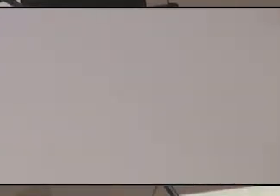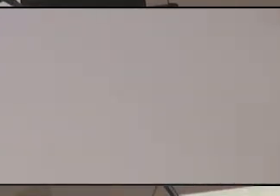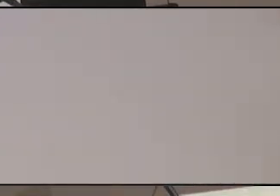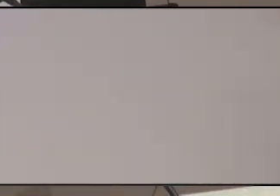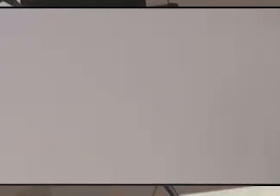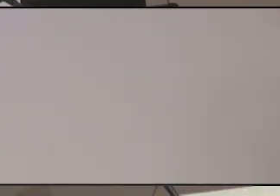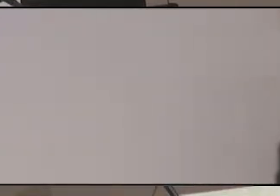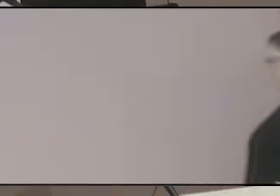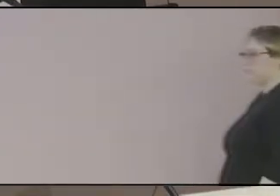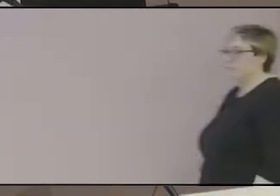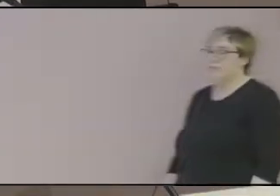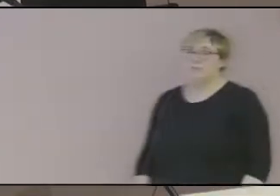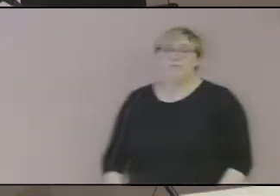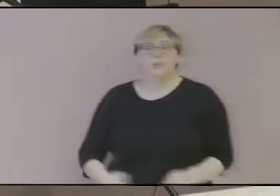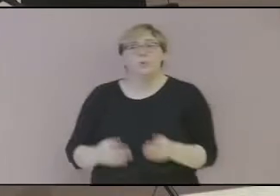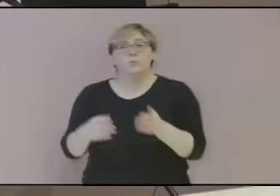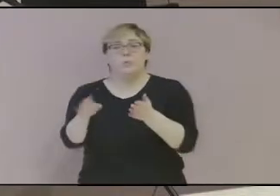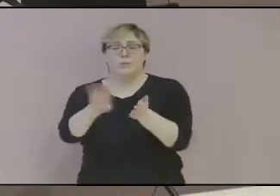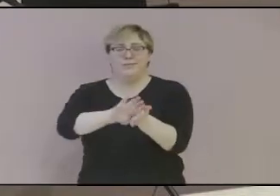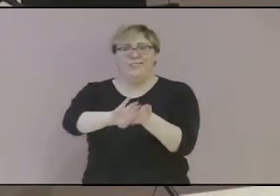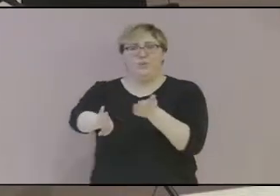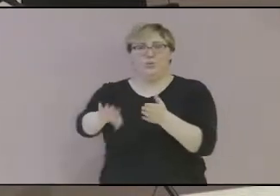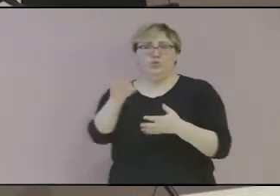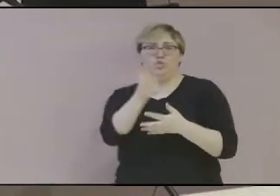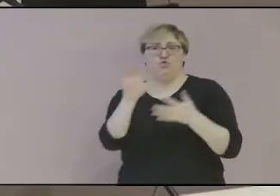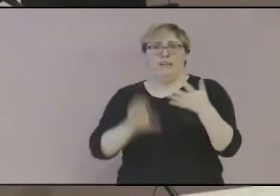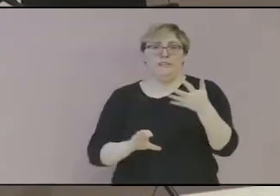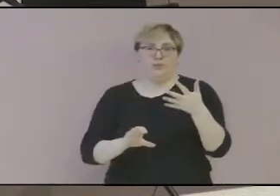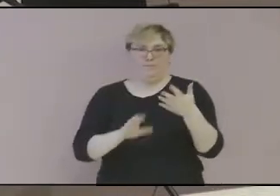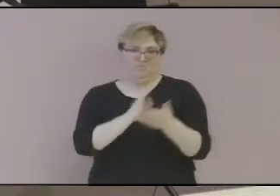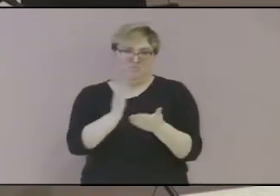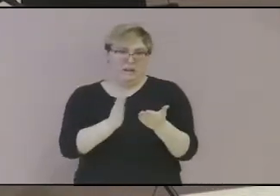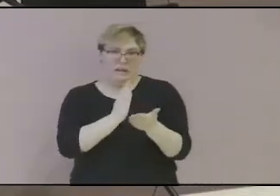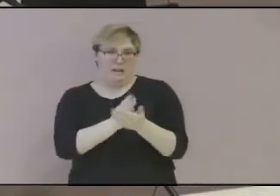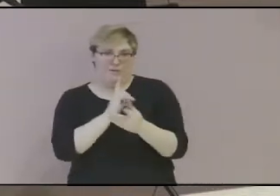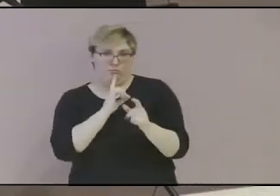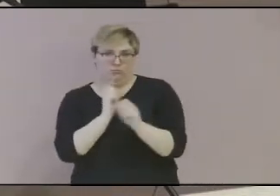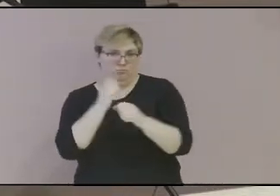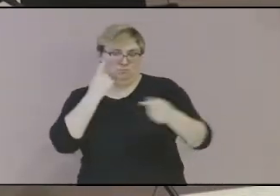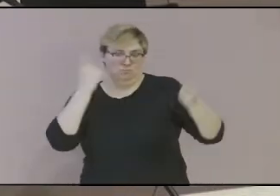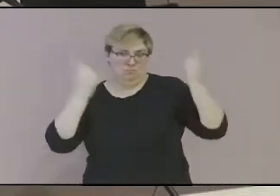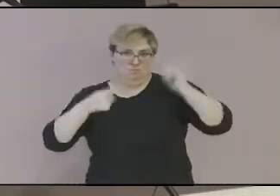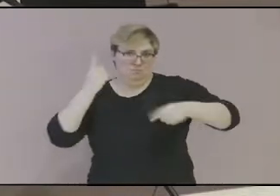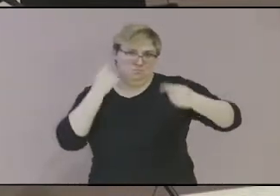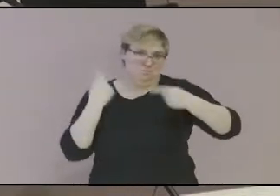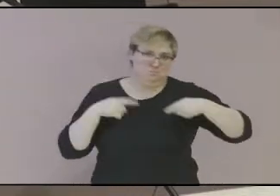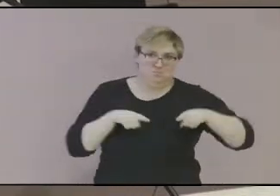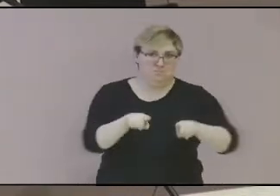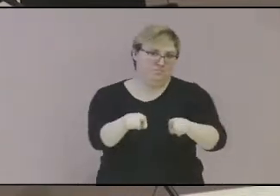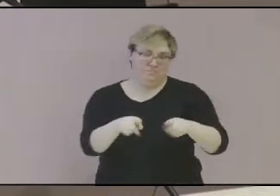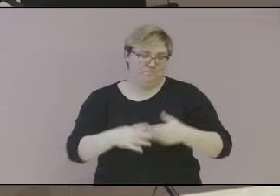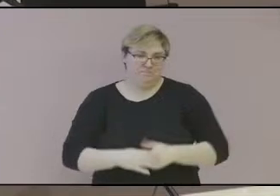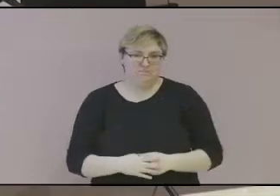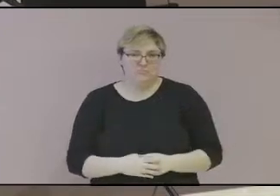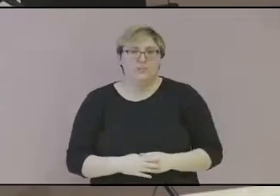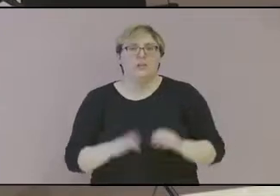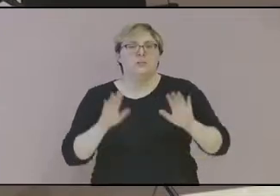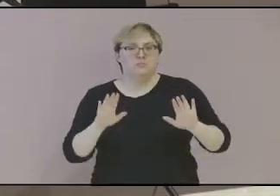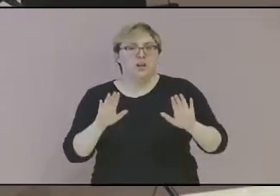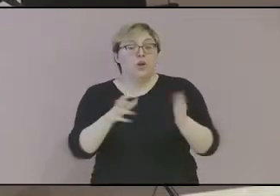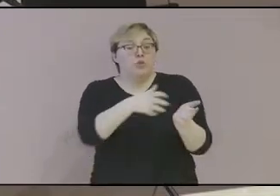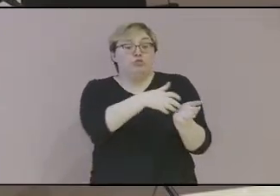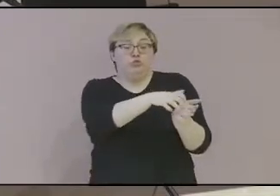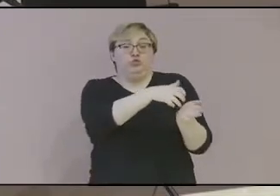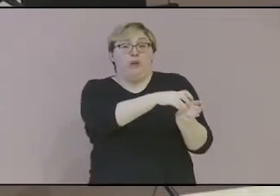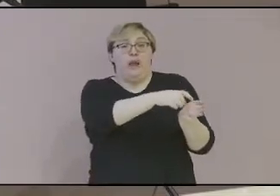from ventilators, even though the draft guidelines did posit some sort of consensus. It may